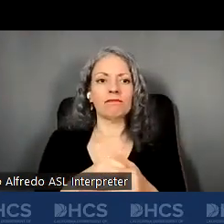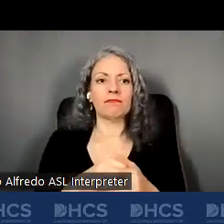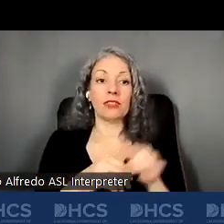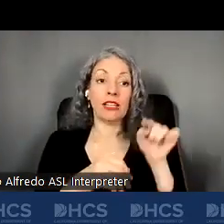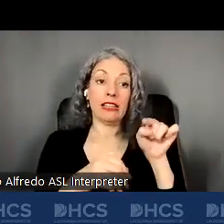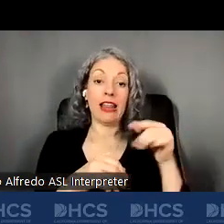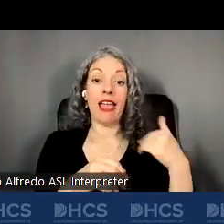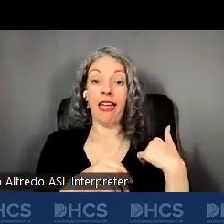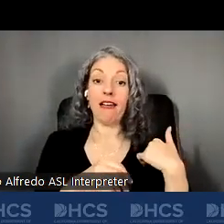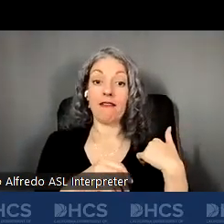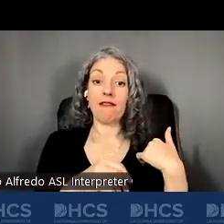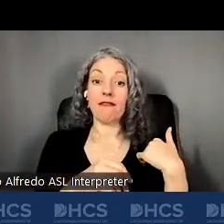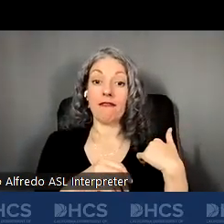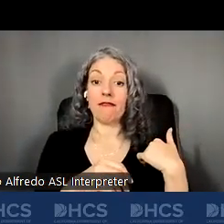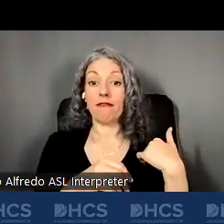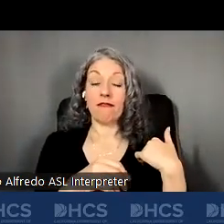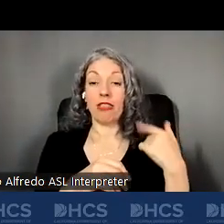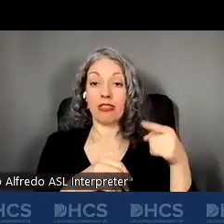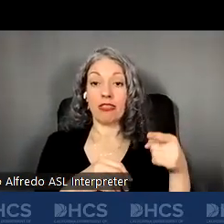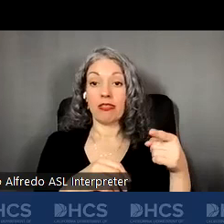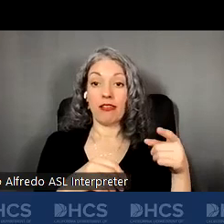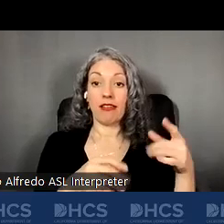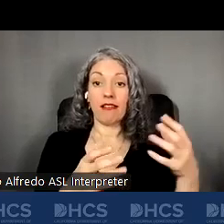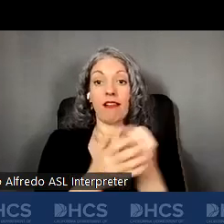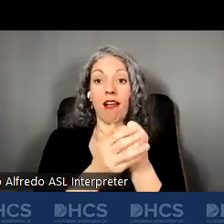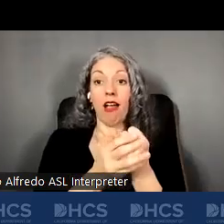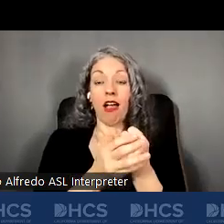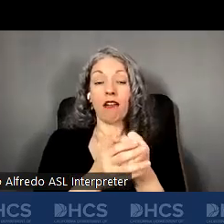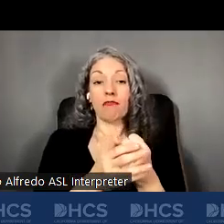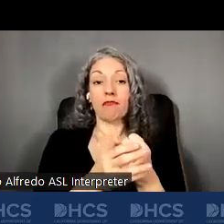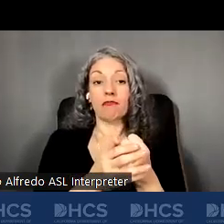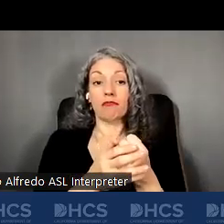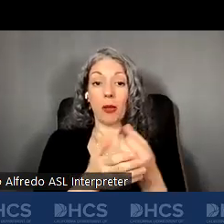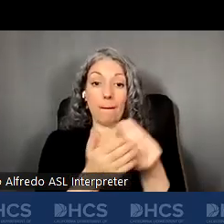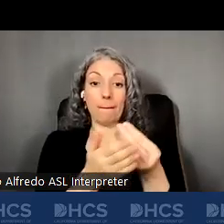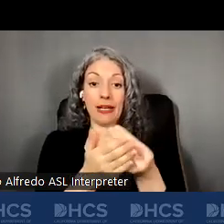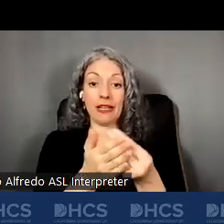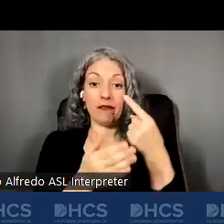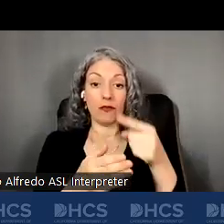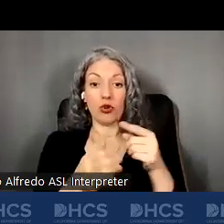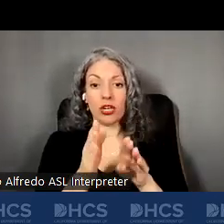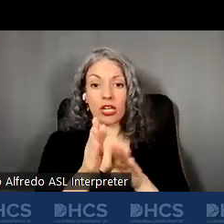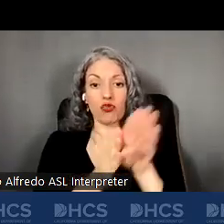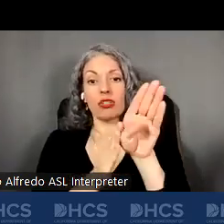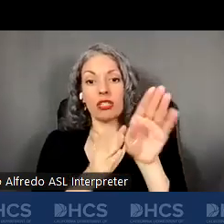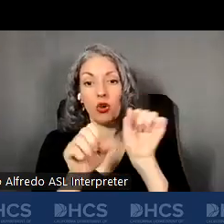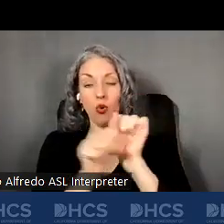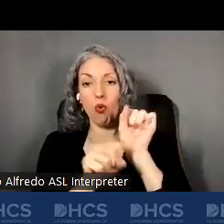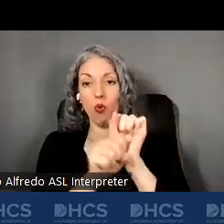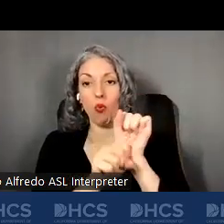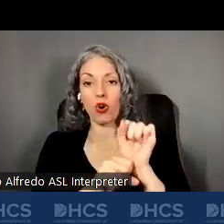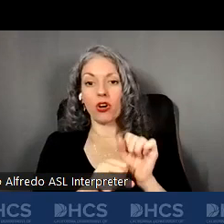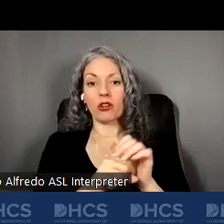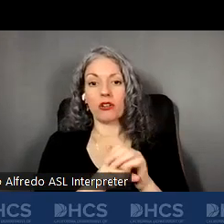have awardees that are really focused on increasing provider workforce related to ECM and community